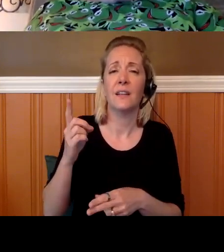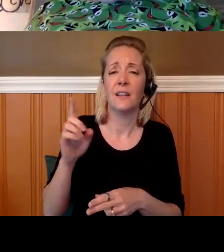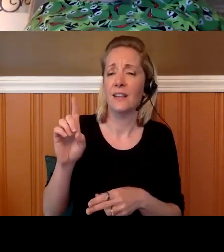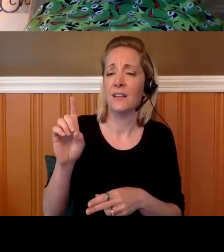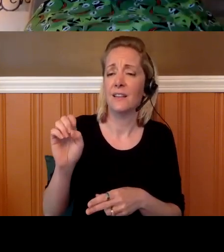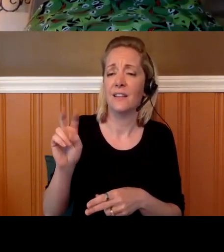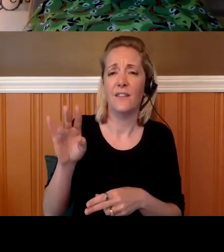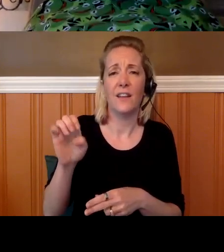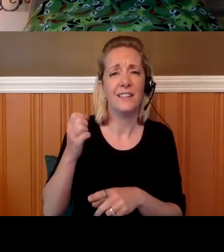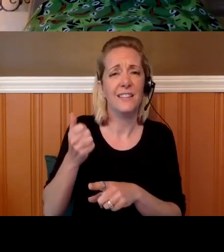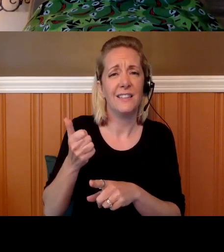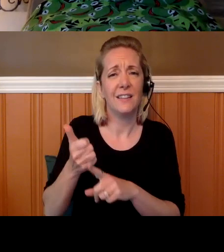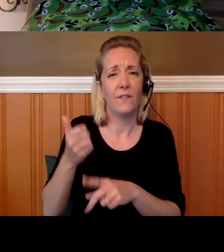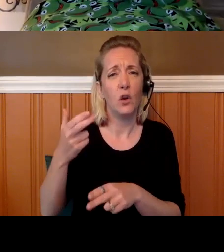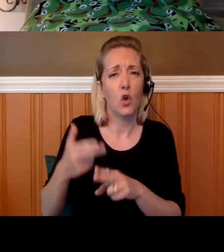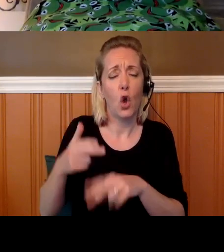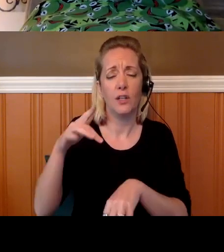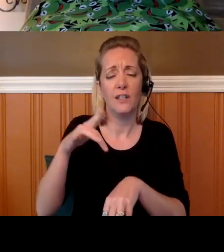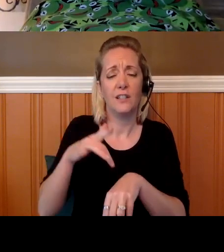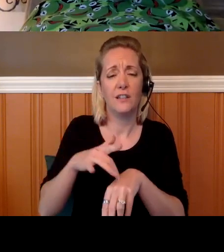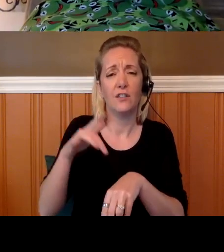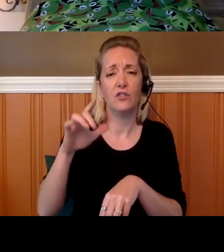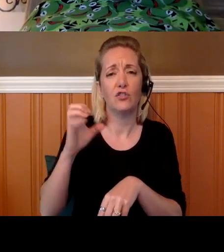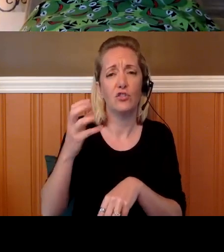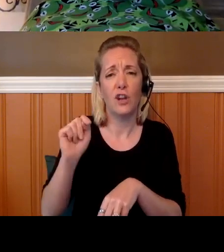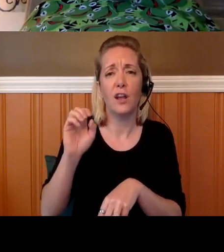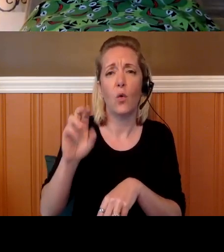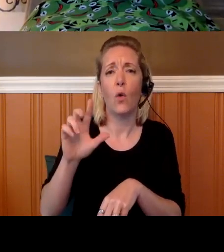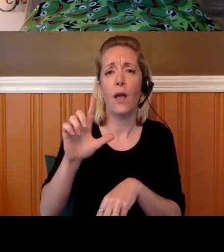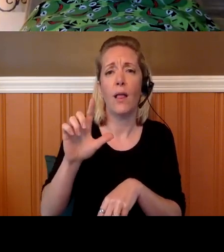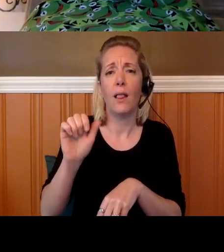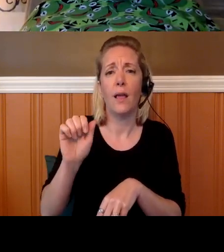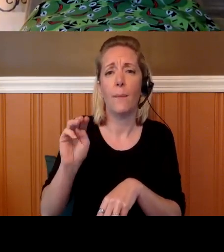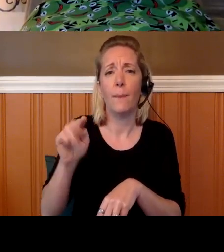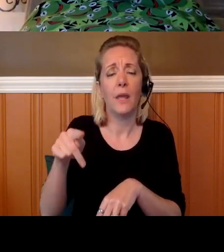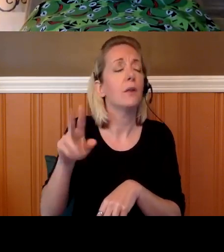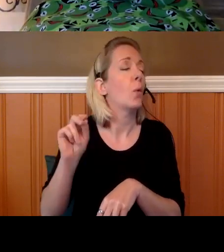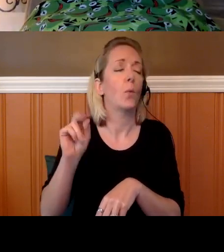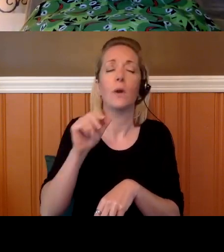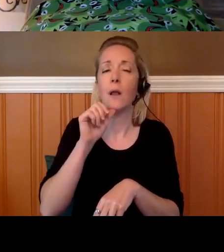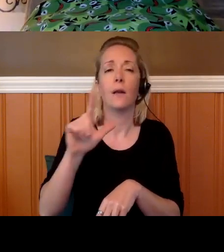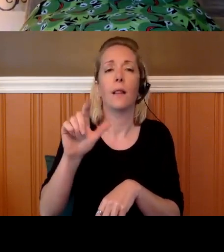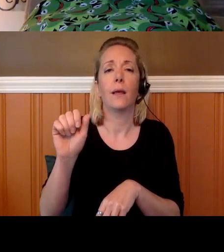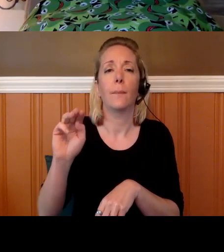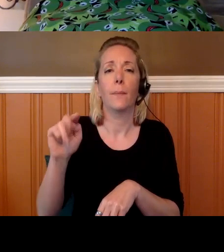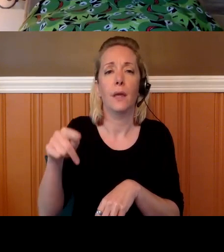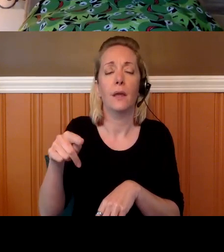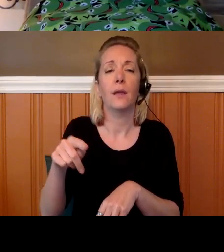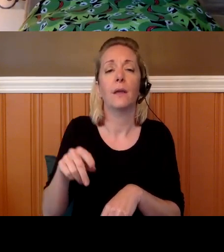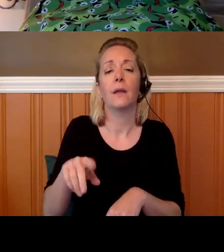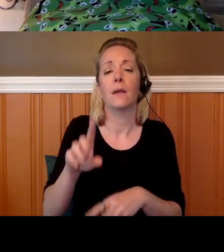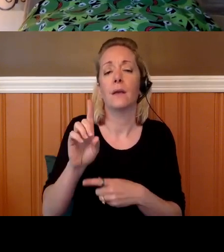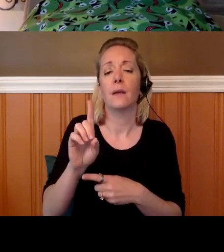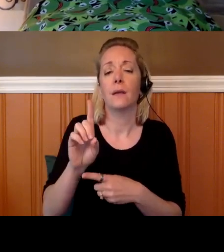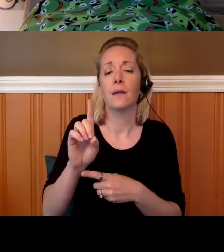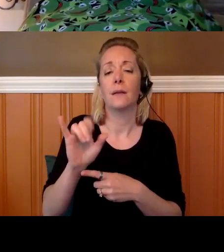a touch chat or LAMP? No, it was not LAMP. It was a Dynavox, and I don't remember